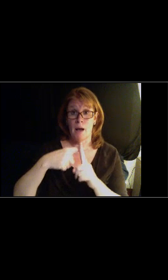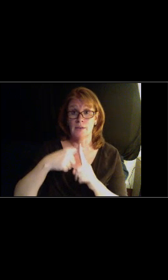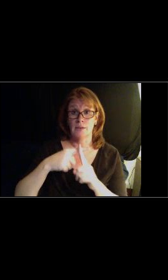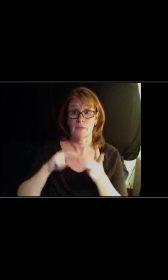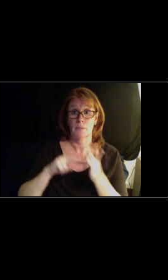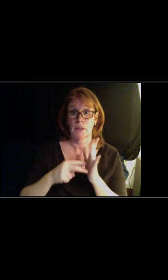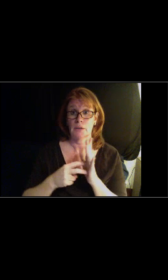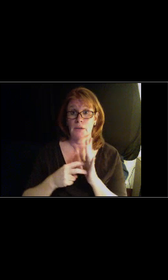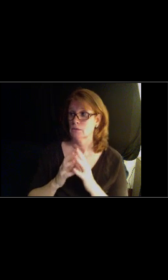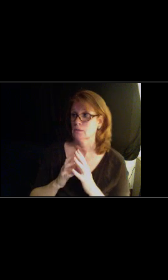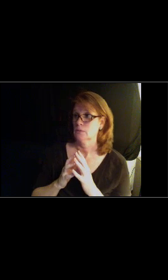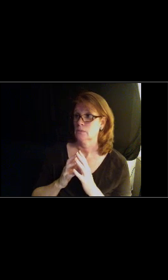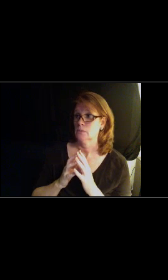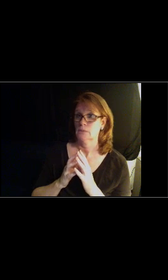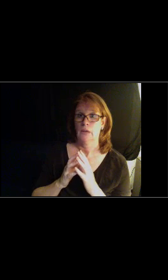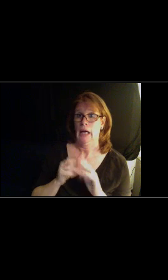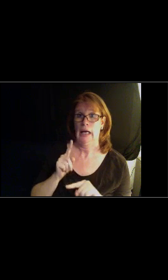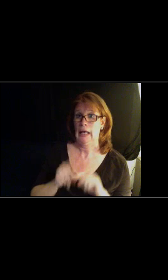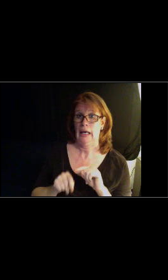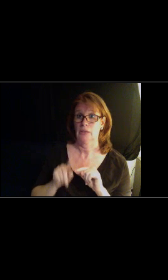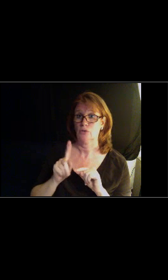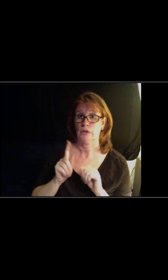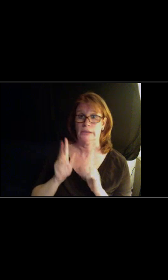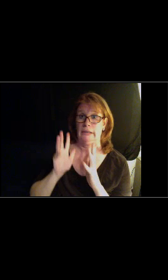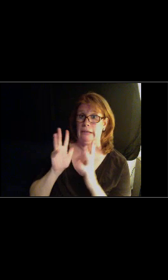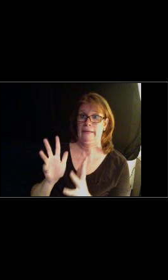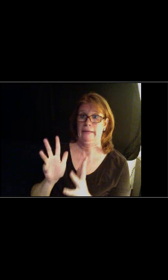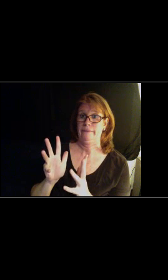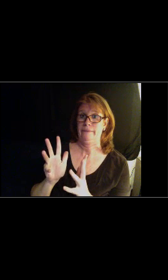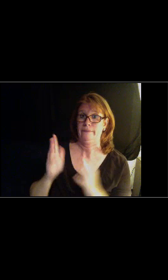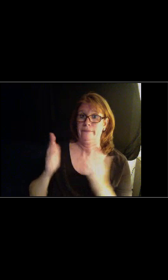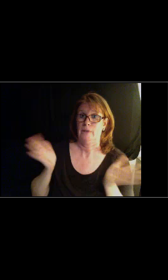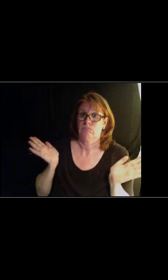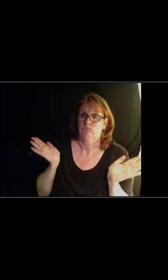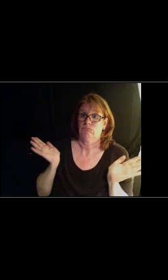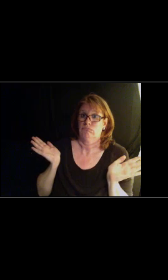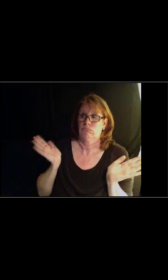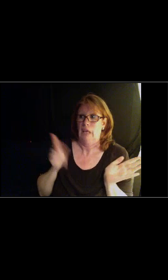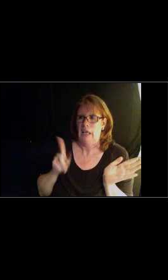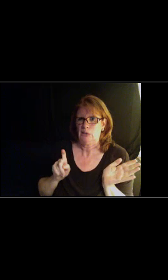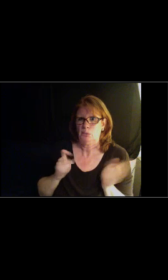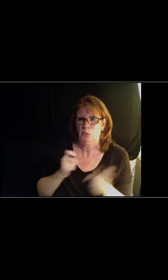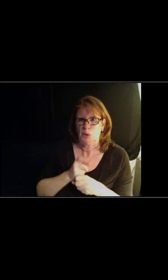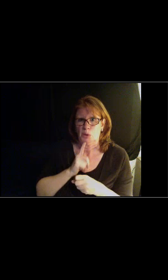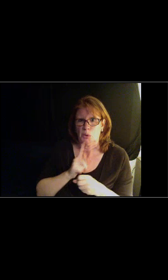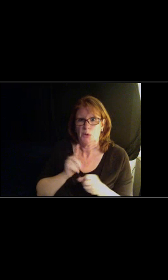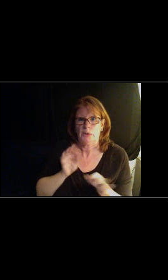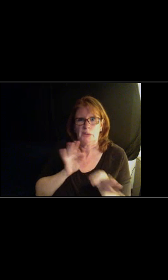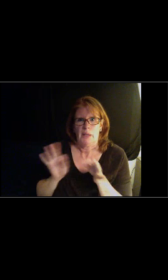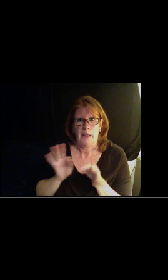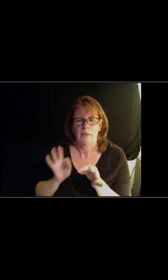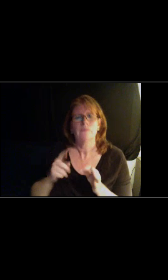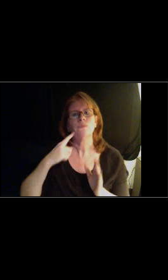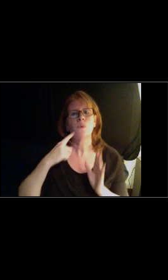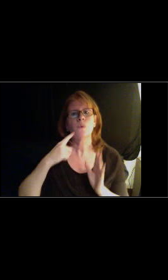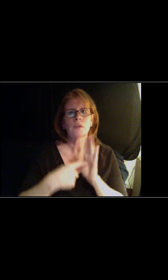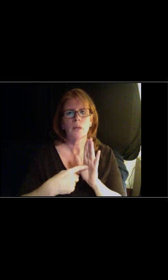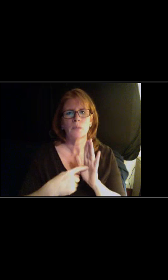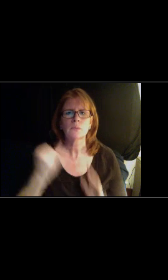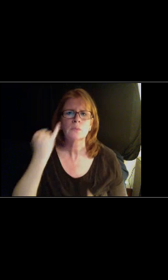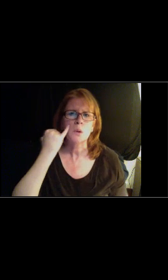consequences of what can affect. And also the concept of enabling,